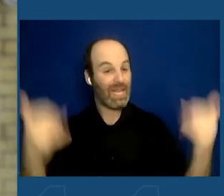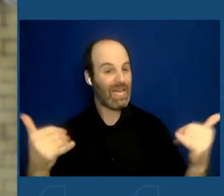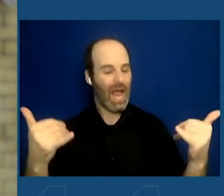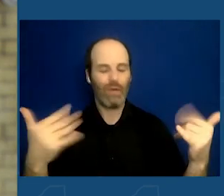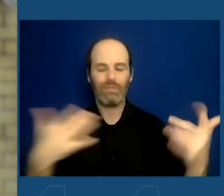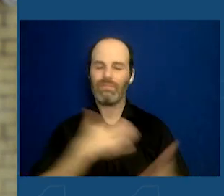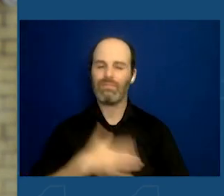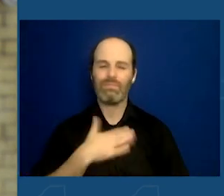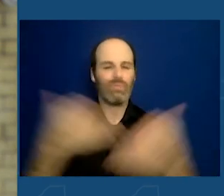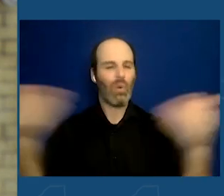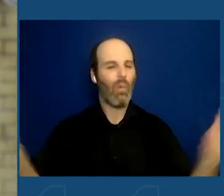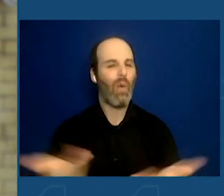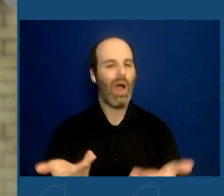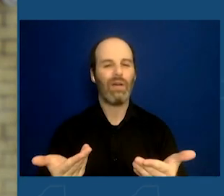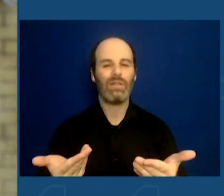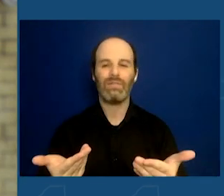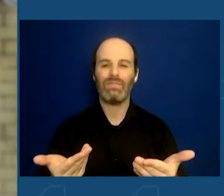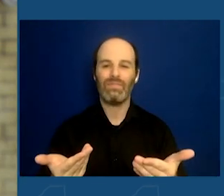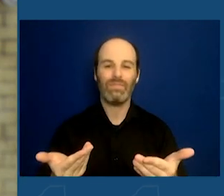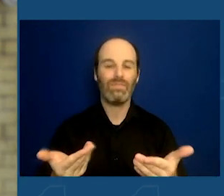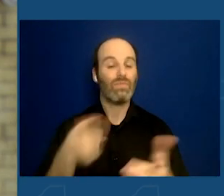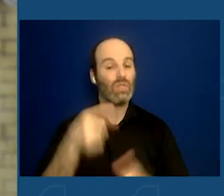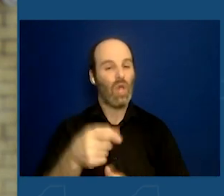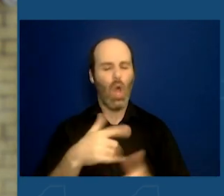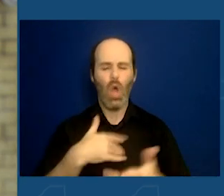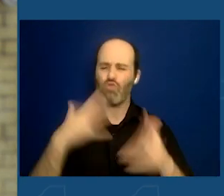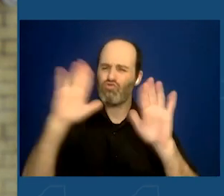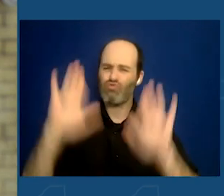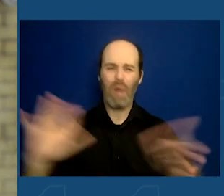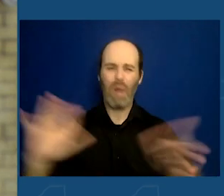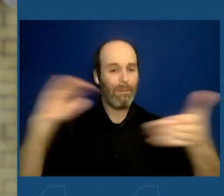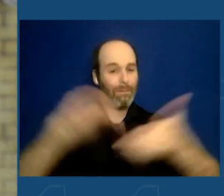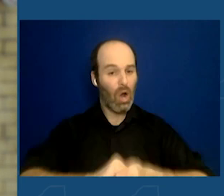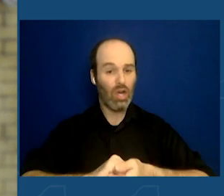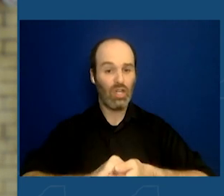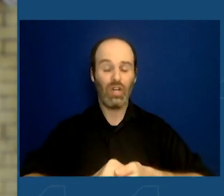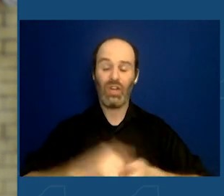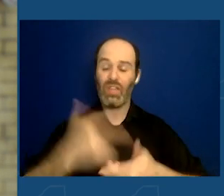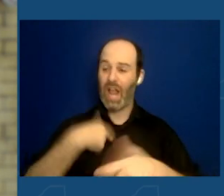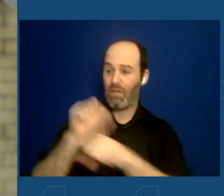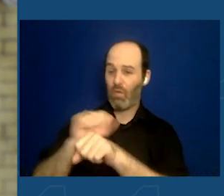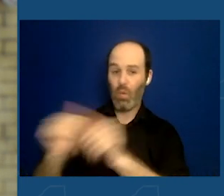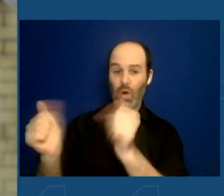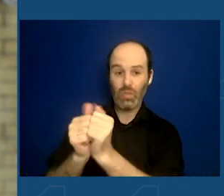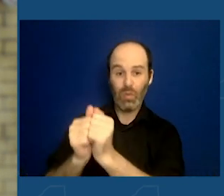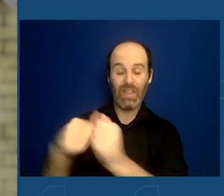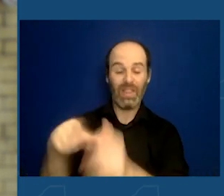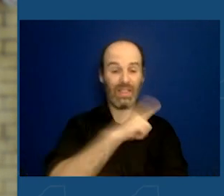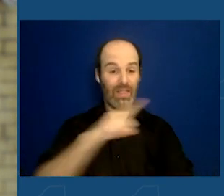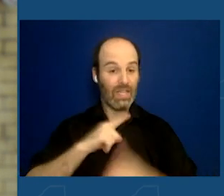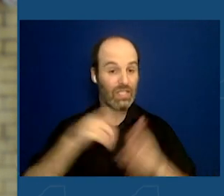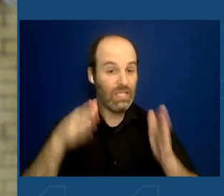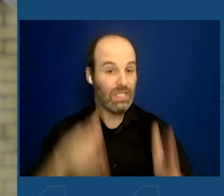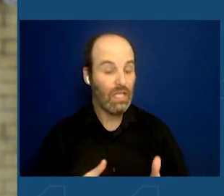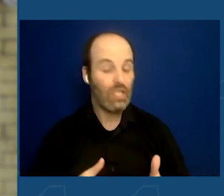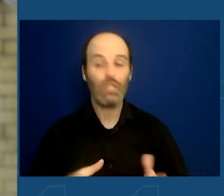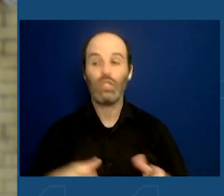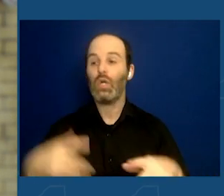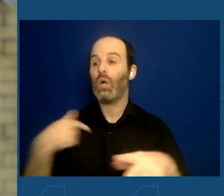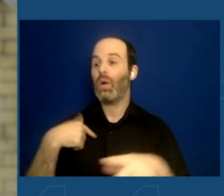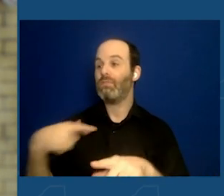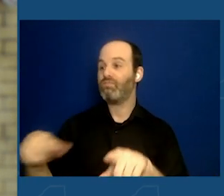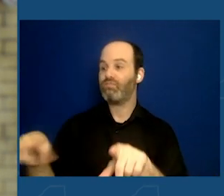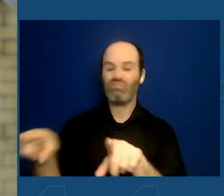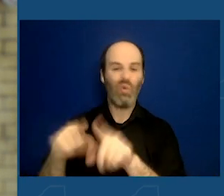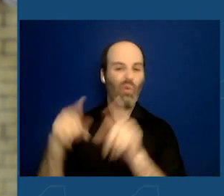all a great partner that I've had the privilege of working with in my time in the legislature, and someone who represents thousands and thousands of working